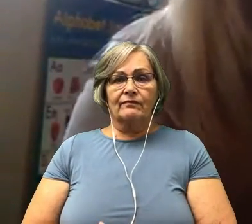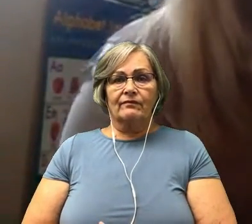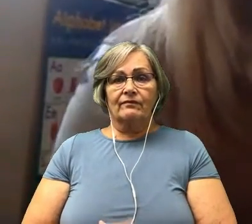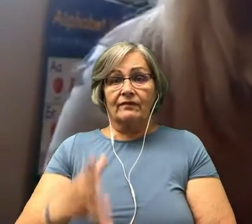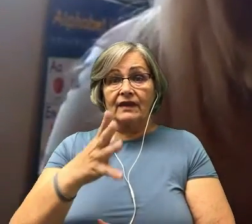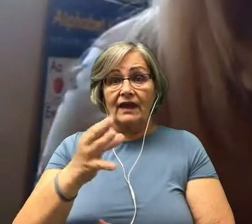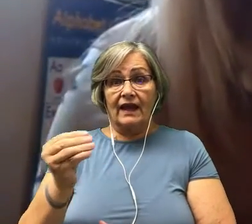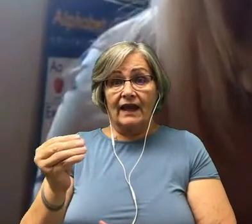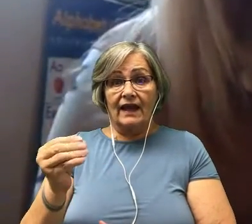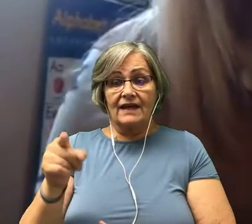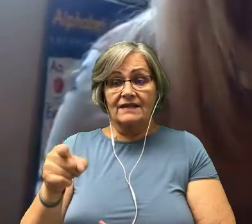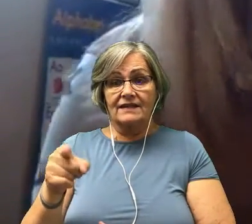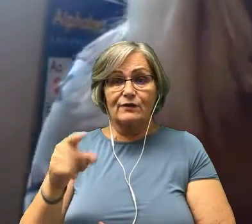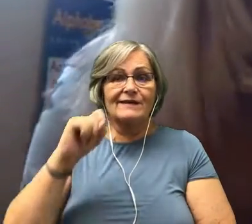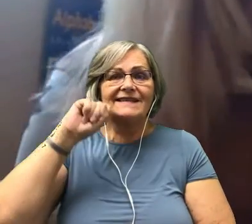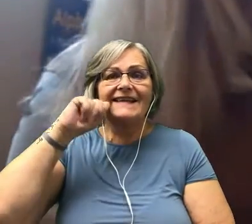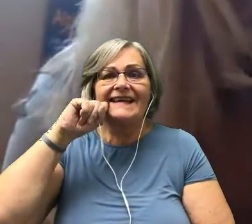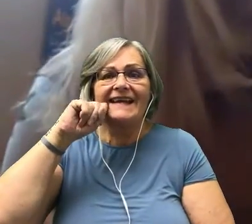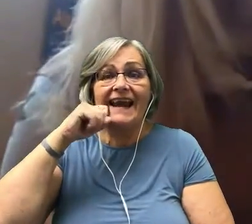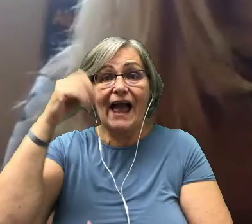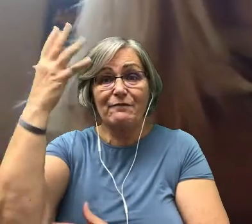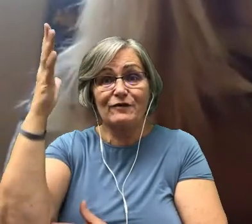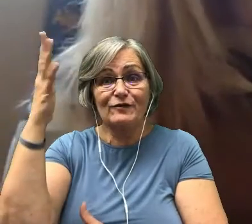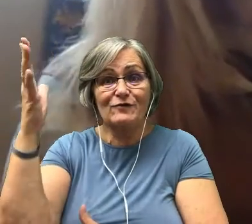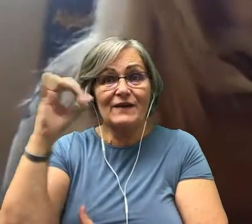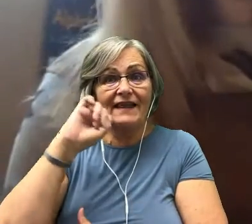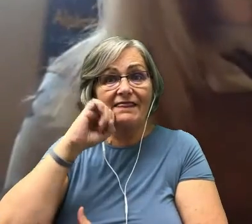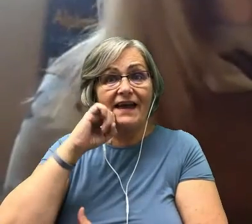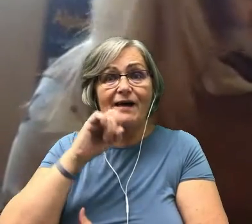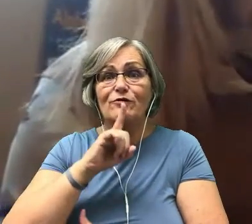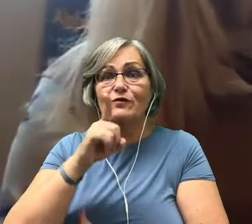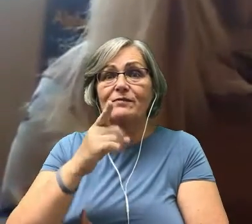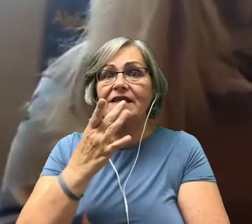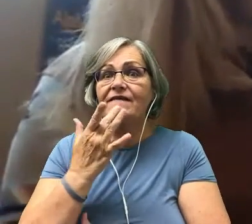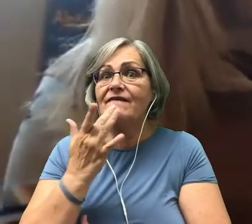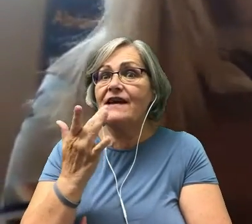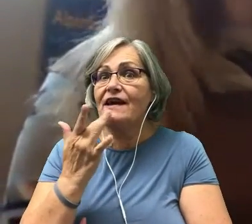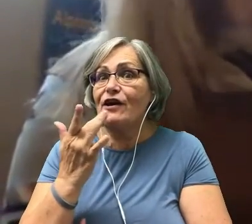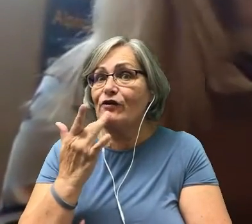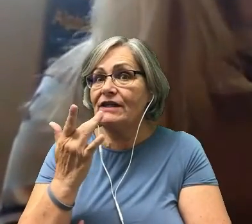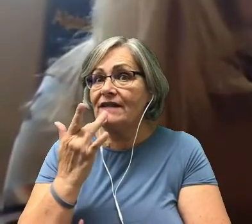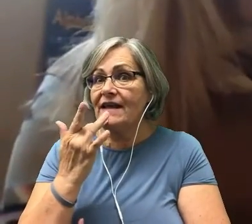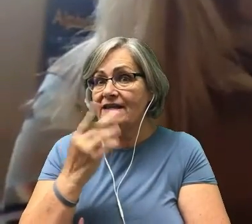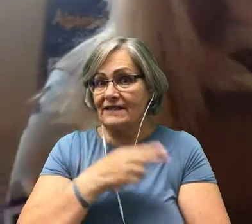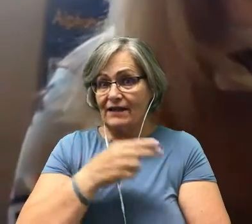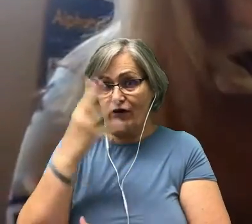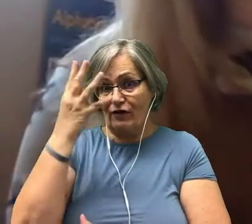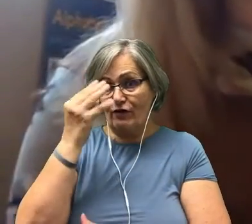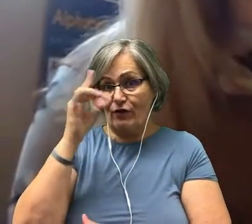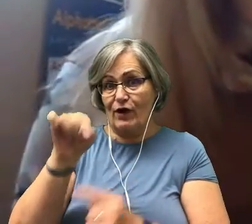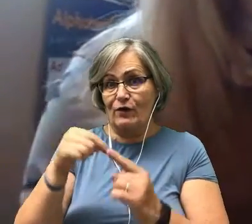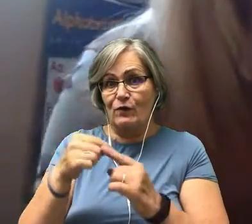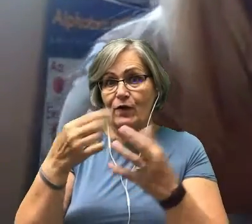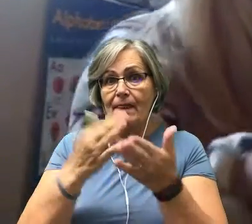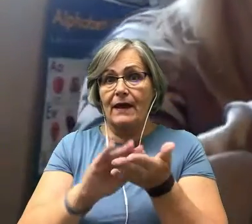And it turned out to be an apple tree. The apples would be very tasty, Harold thought, when they got